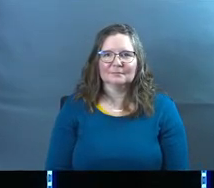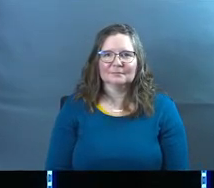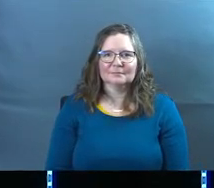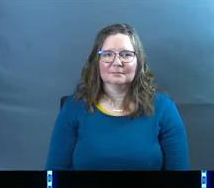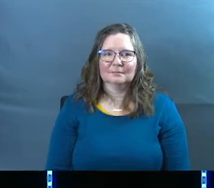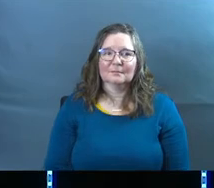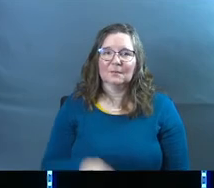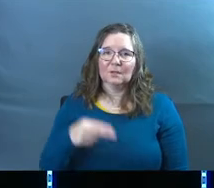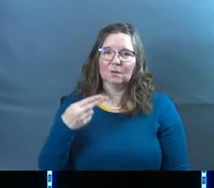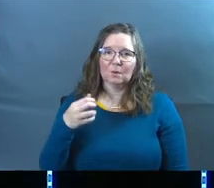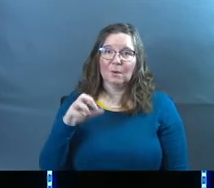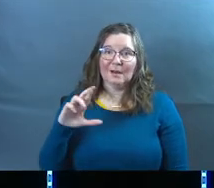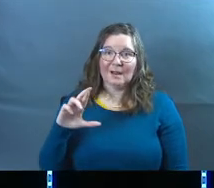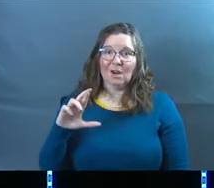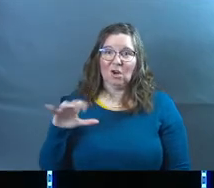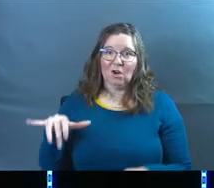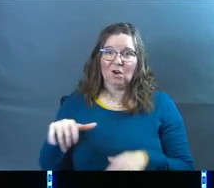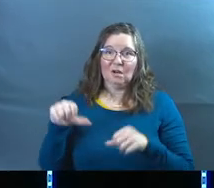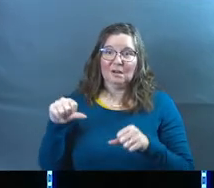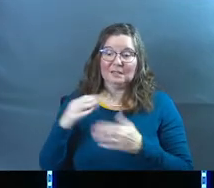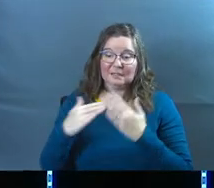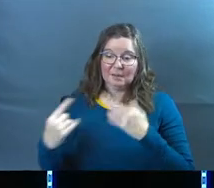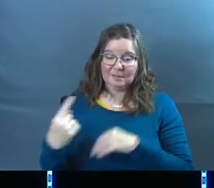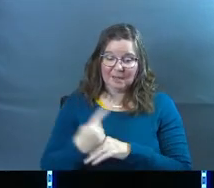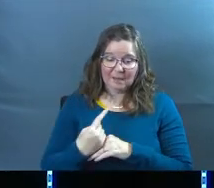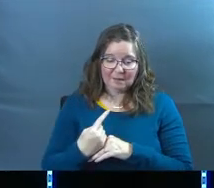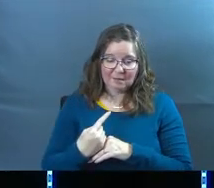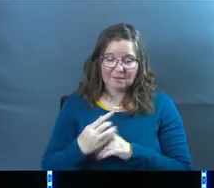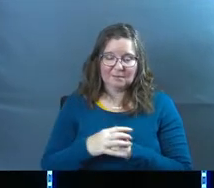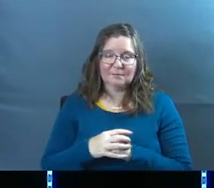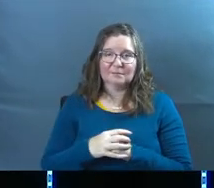But you were an heir. And someday,